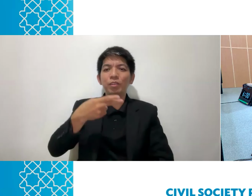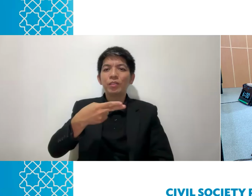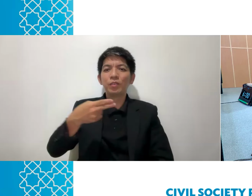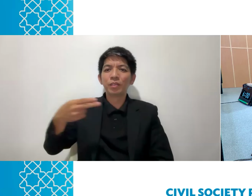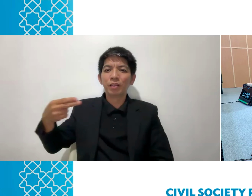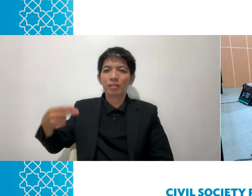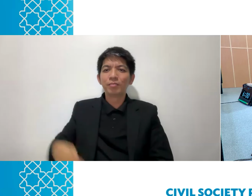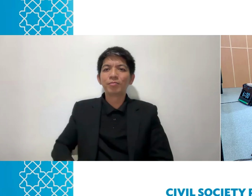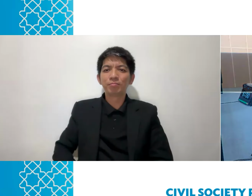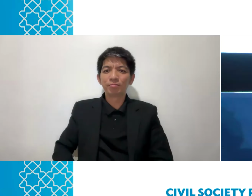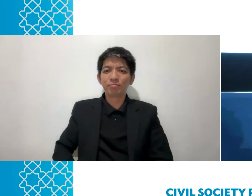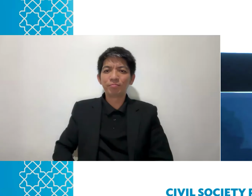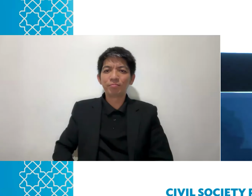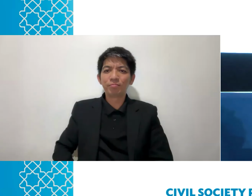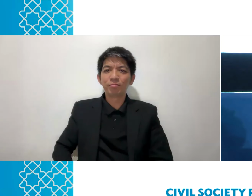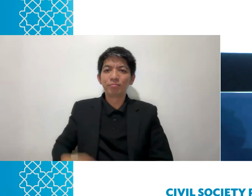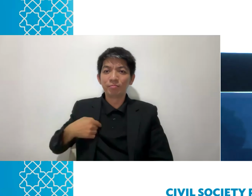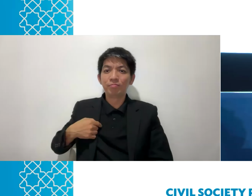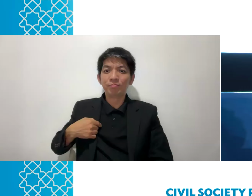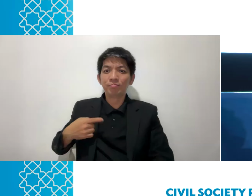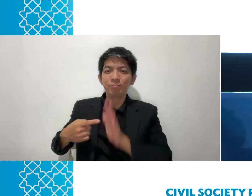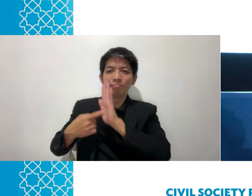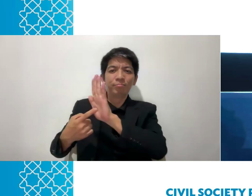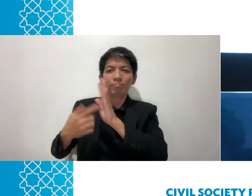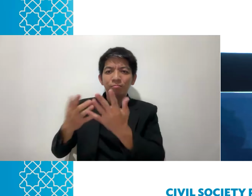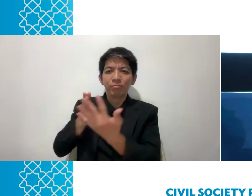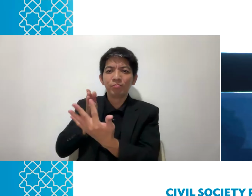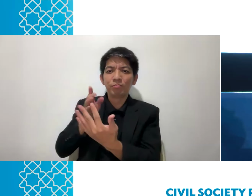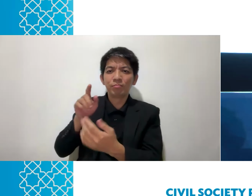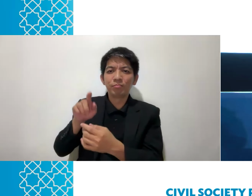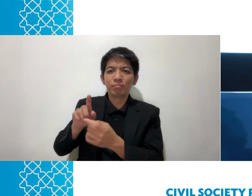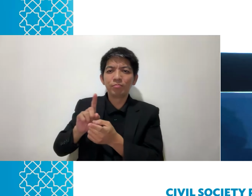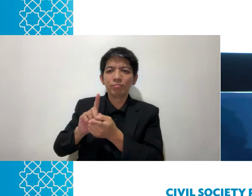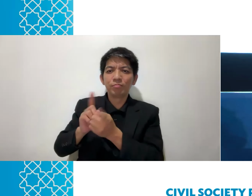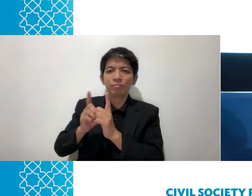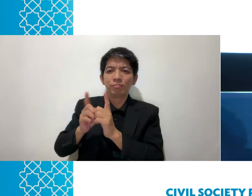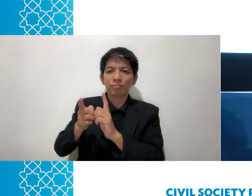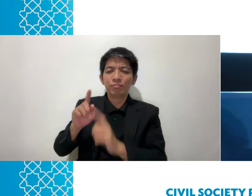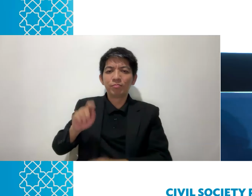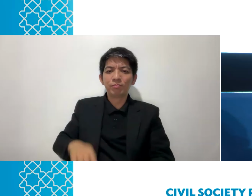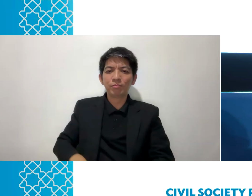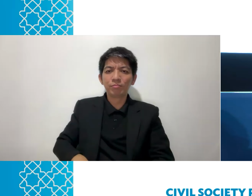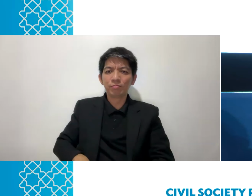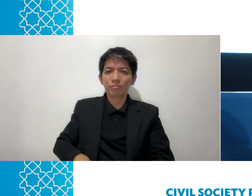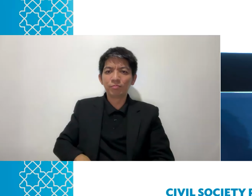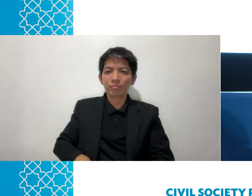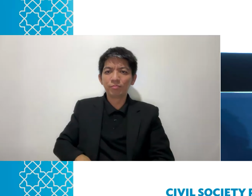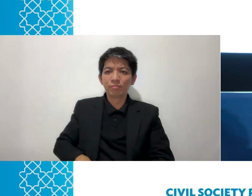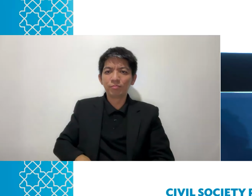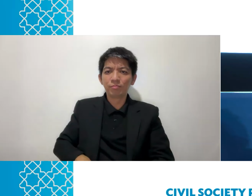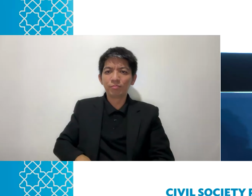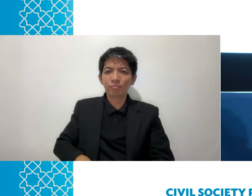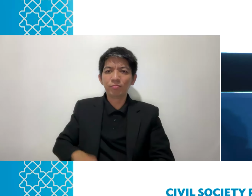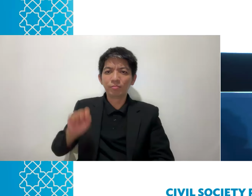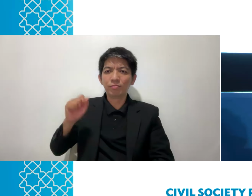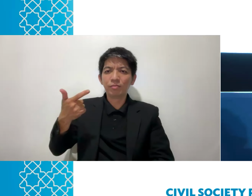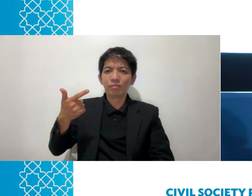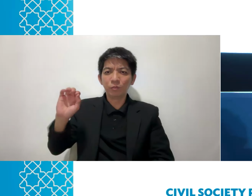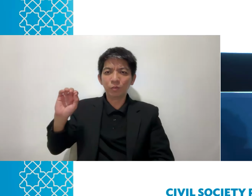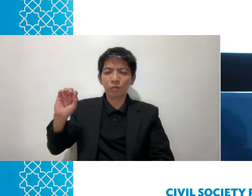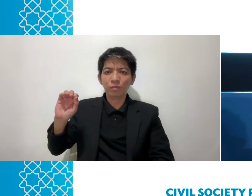as a transport analyst in those NGOs. So transportology is a